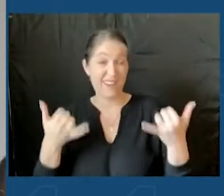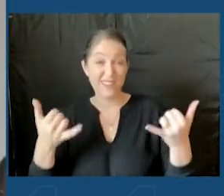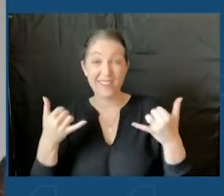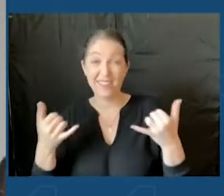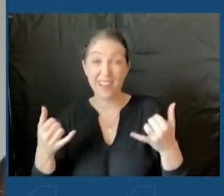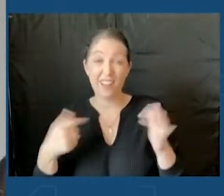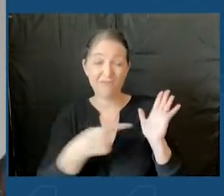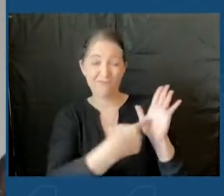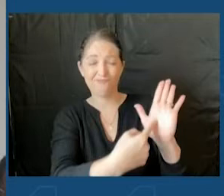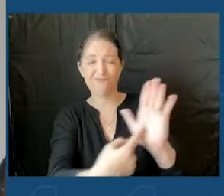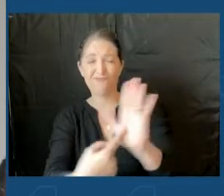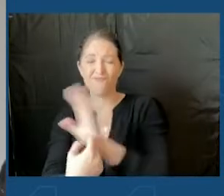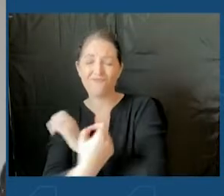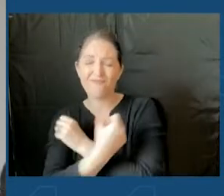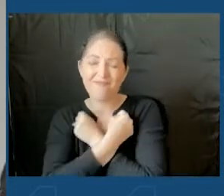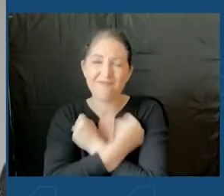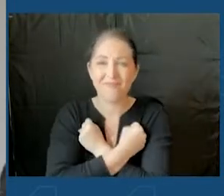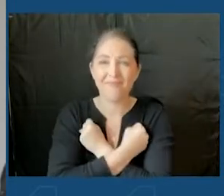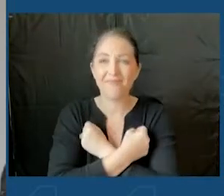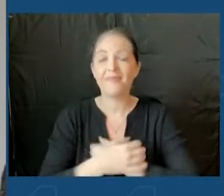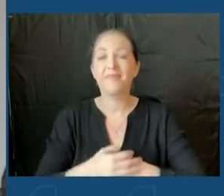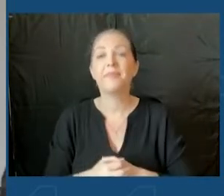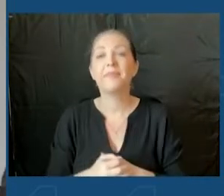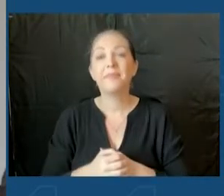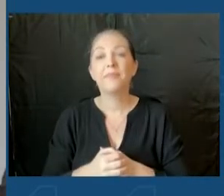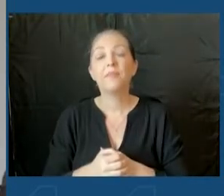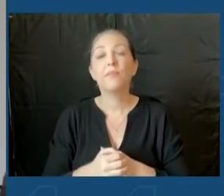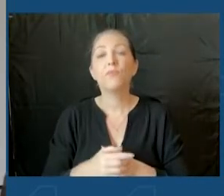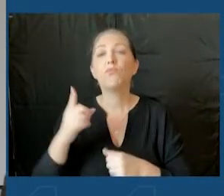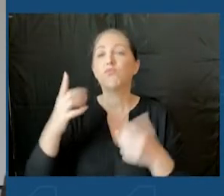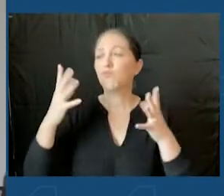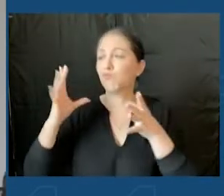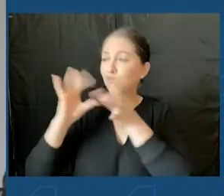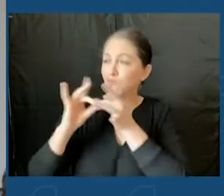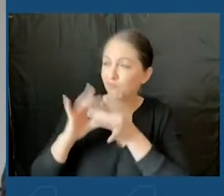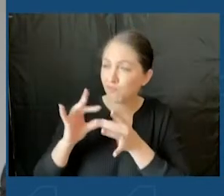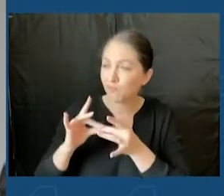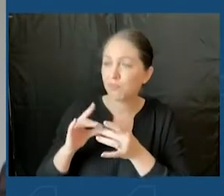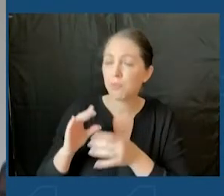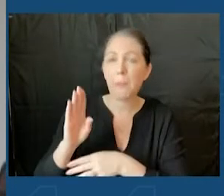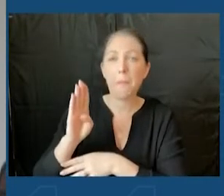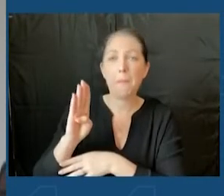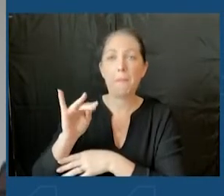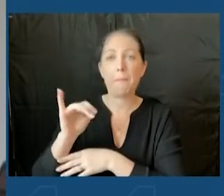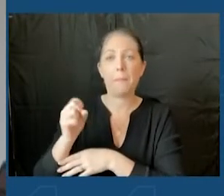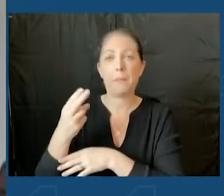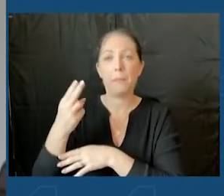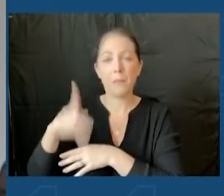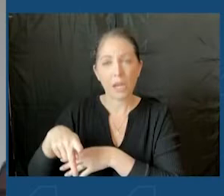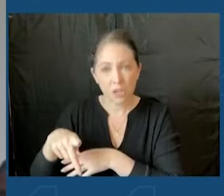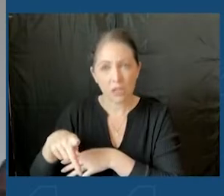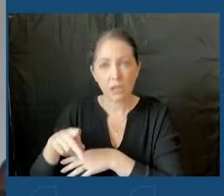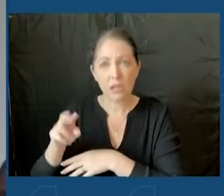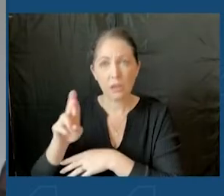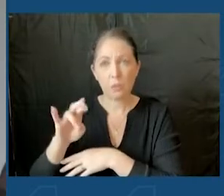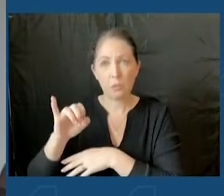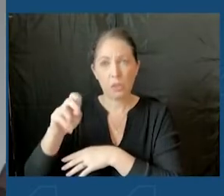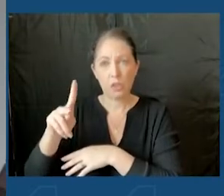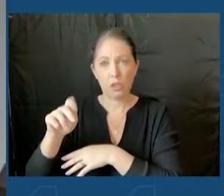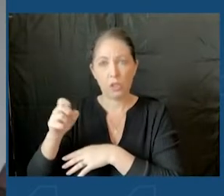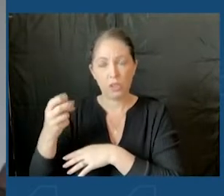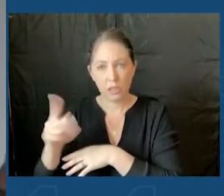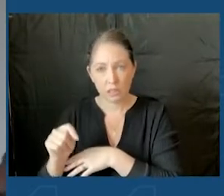the state for this community. Also, you heard from Bishop Darius Pridgeon, who has been the person who's helped